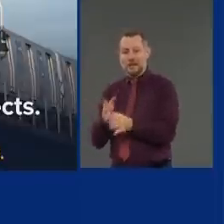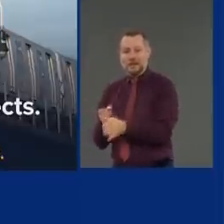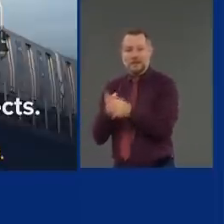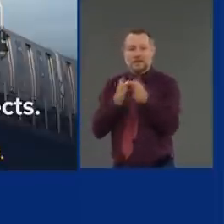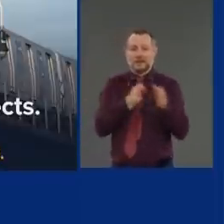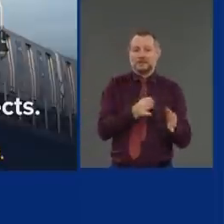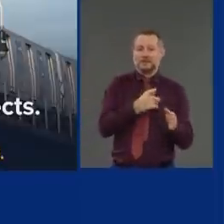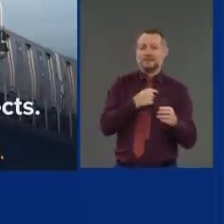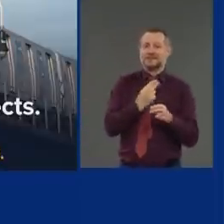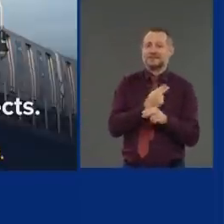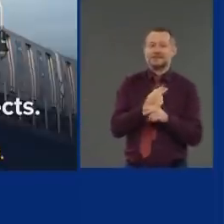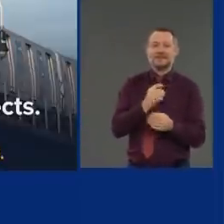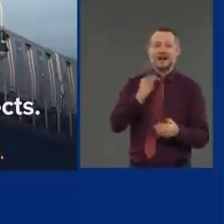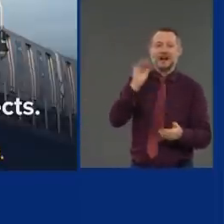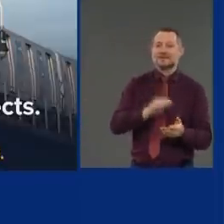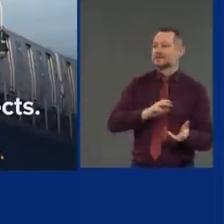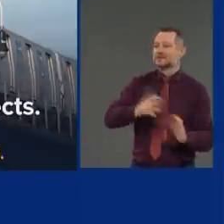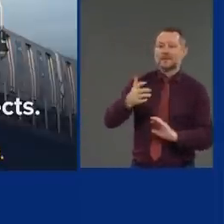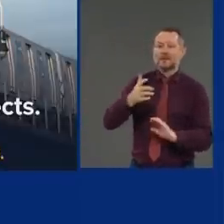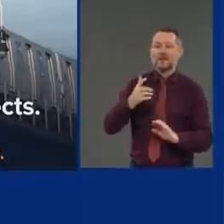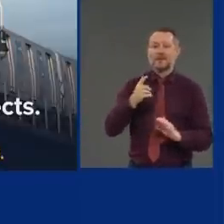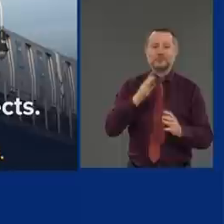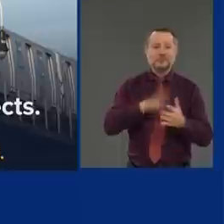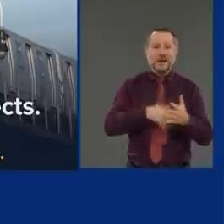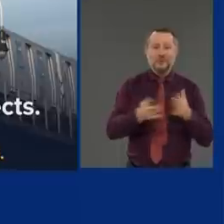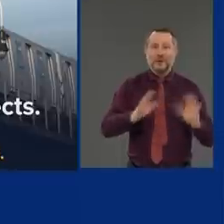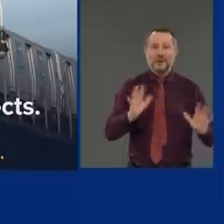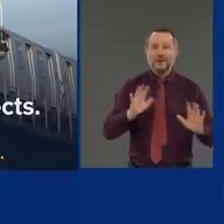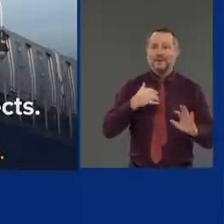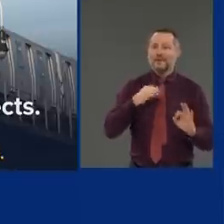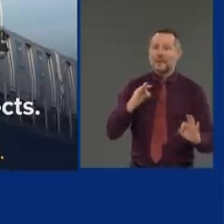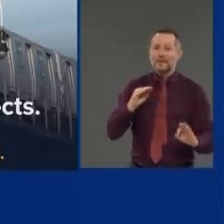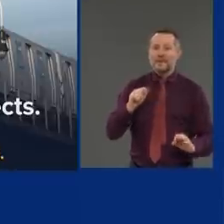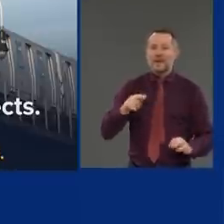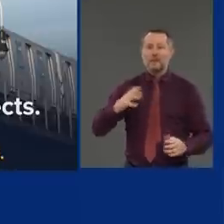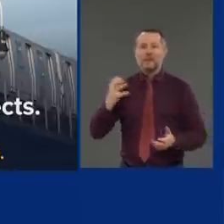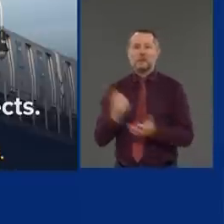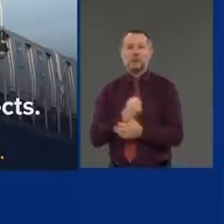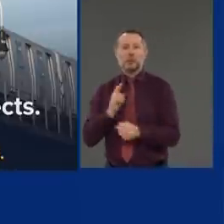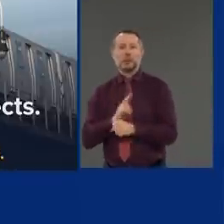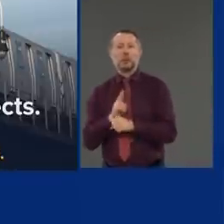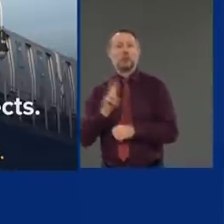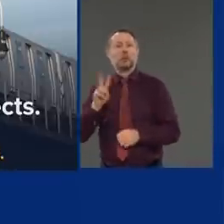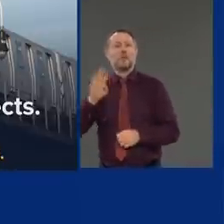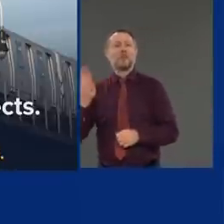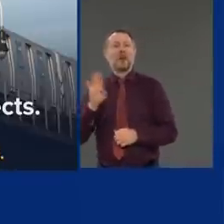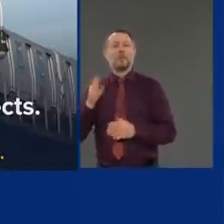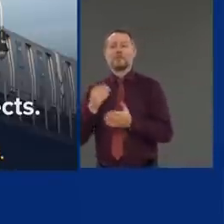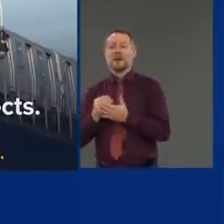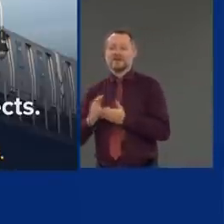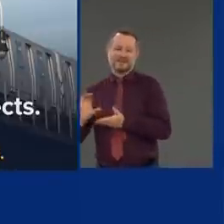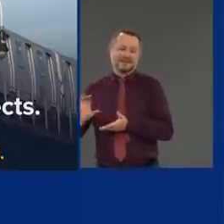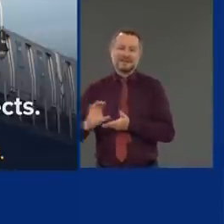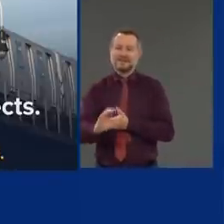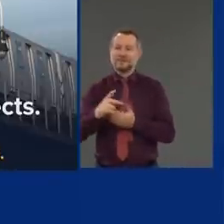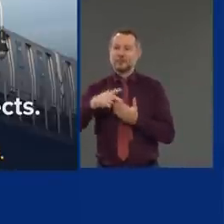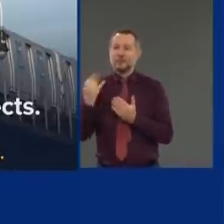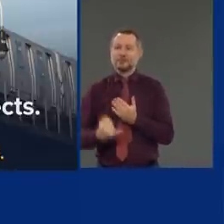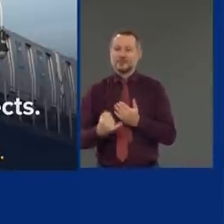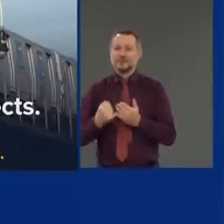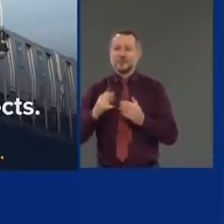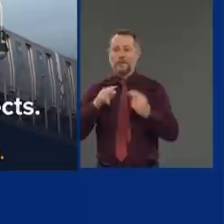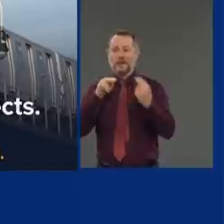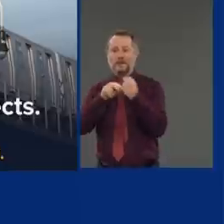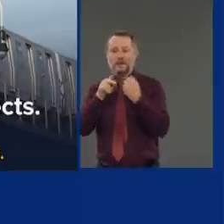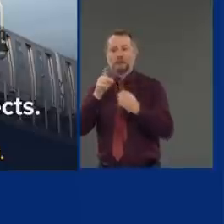the MTA is accelerating $2 billion in capital construction. Fix the tracks now, fix the tunnels now, fix